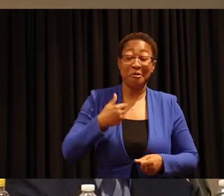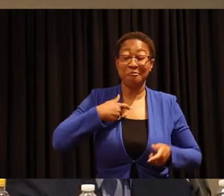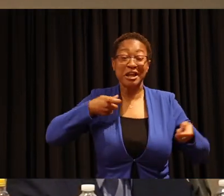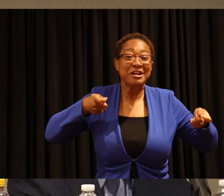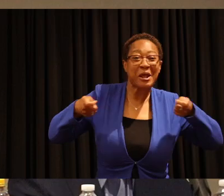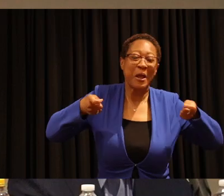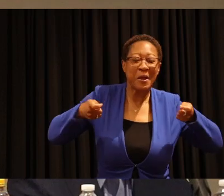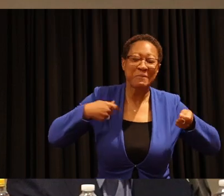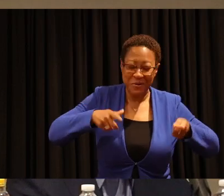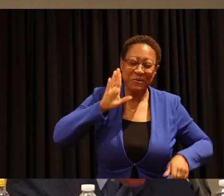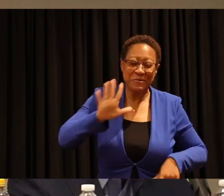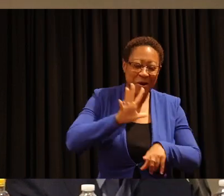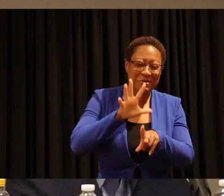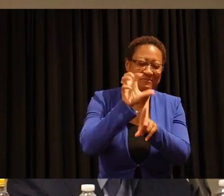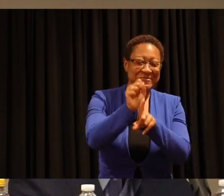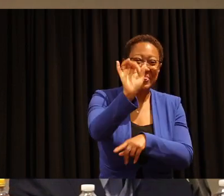the helm, we're going to get it done. <All